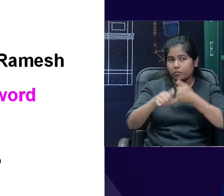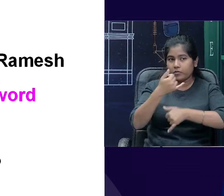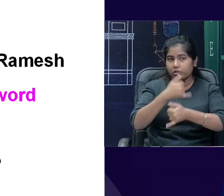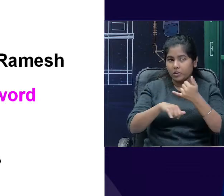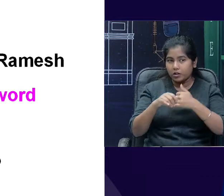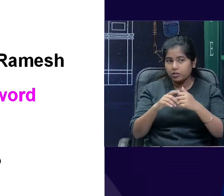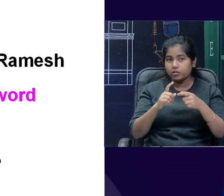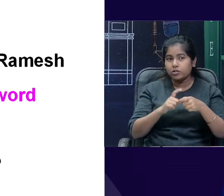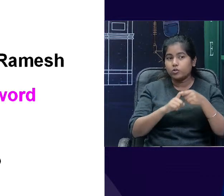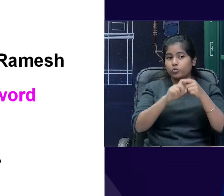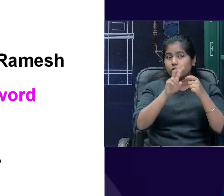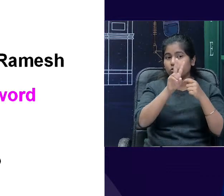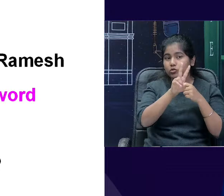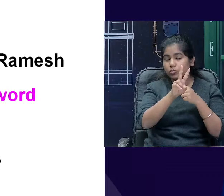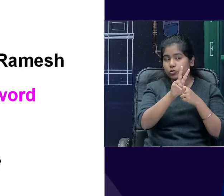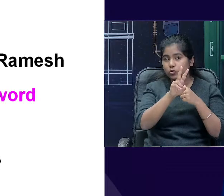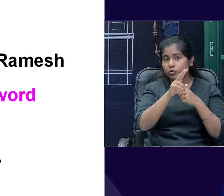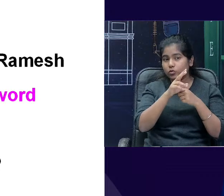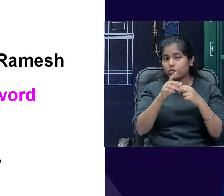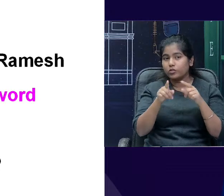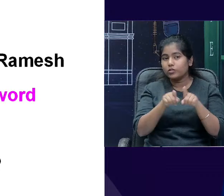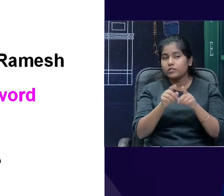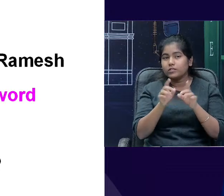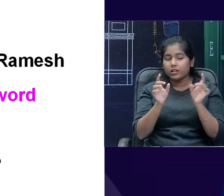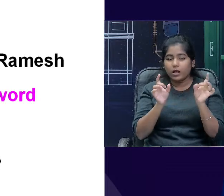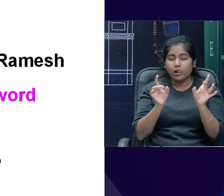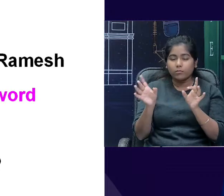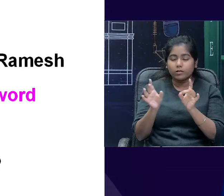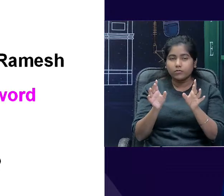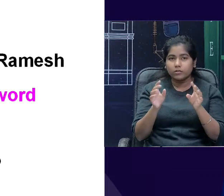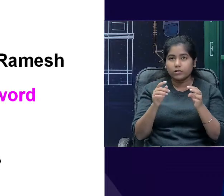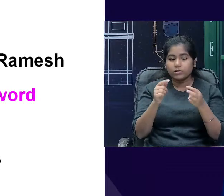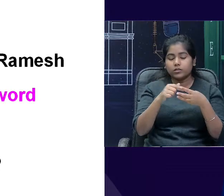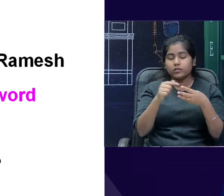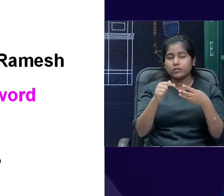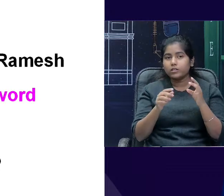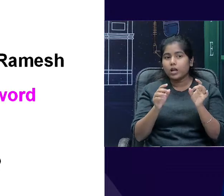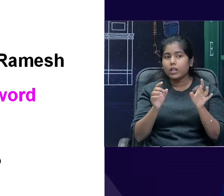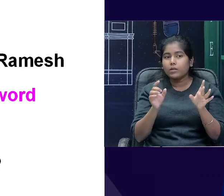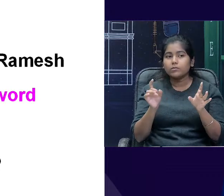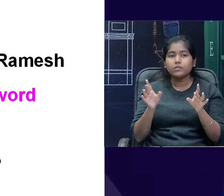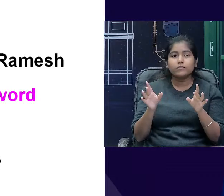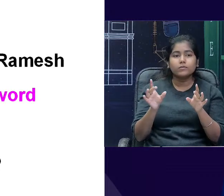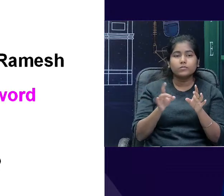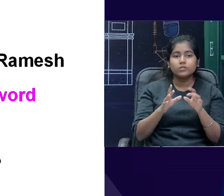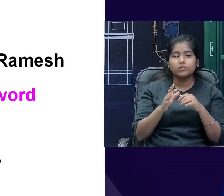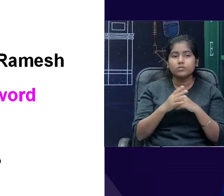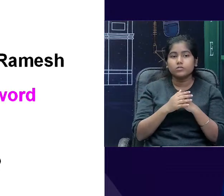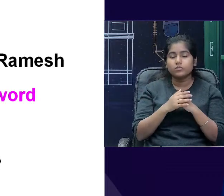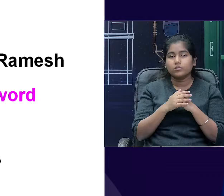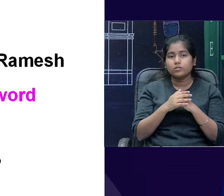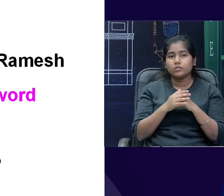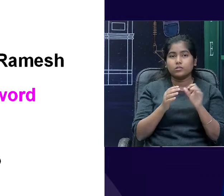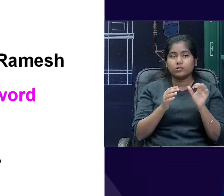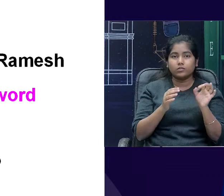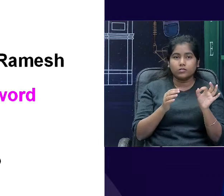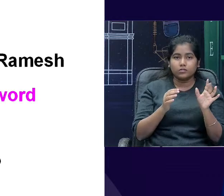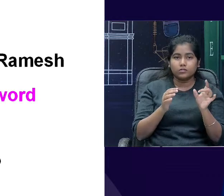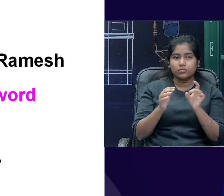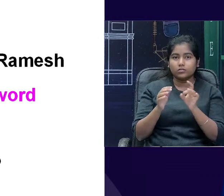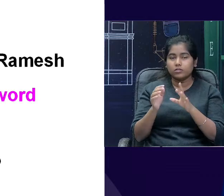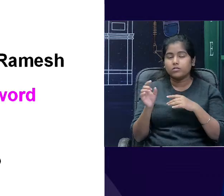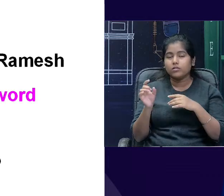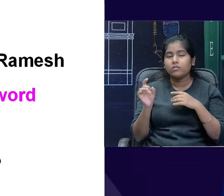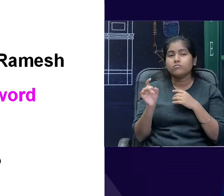2. If we play the elimination round, Okay. then Nishad and Maya were the